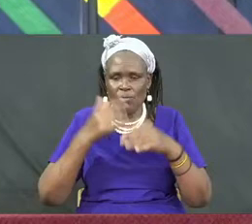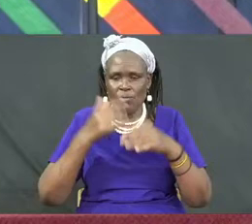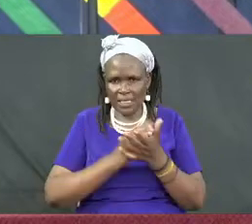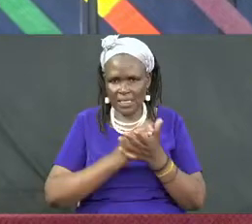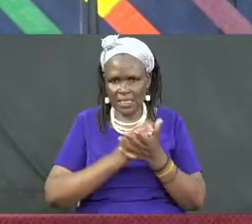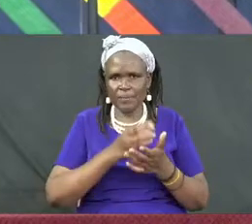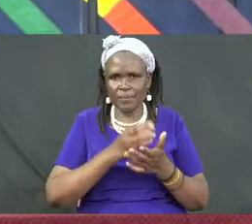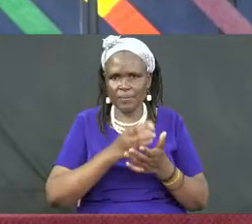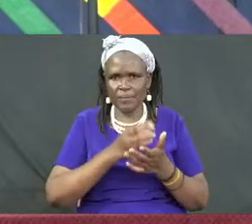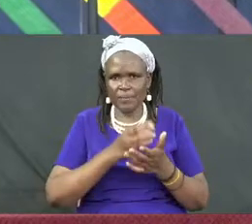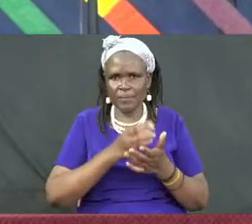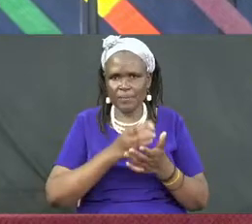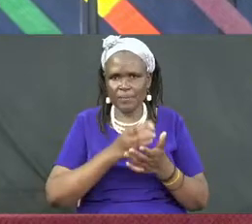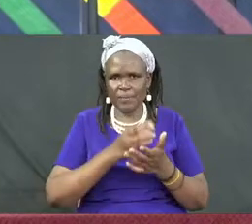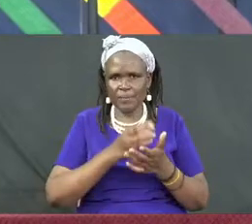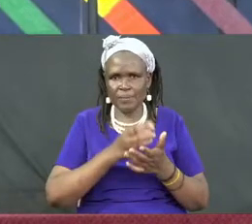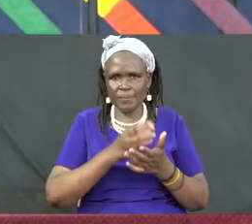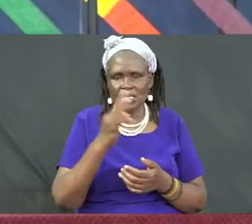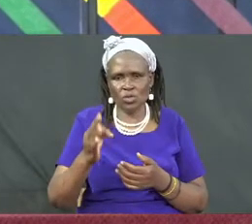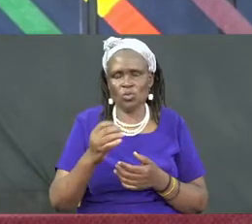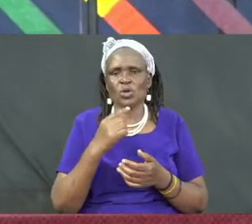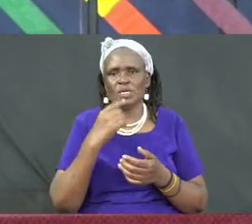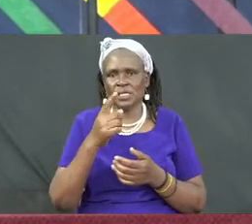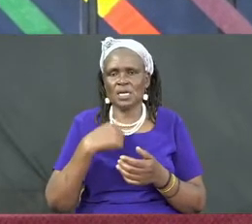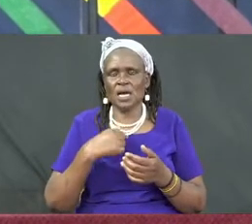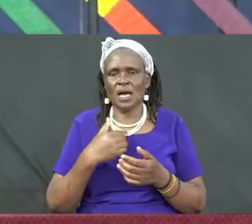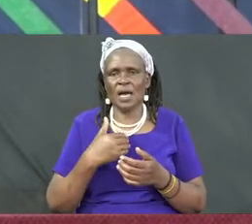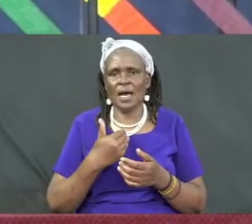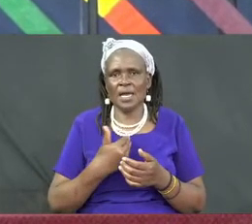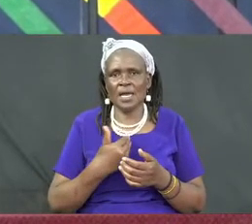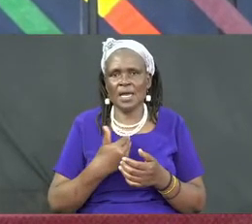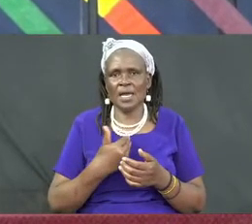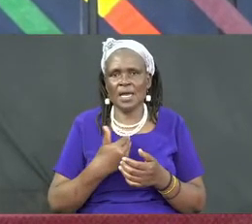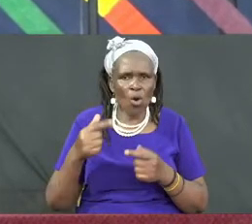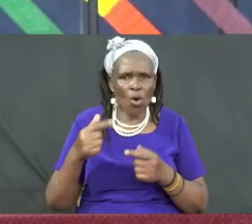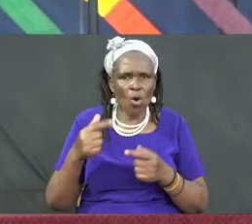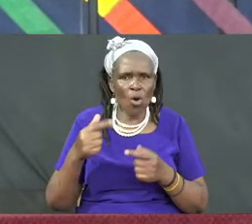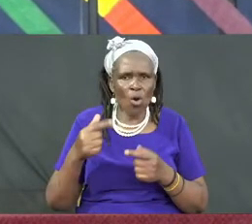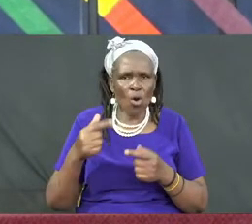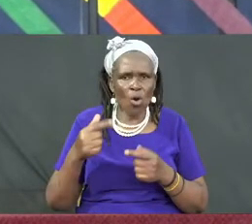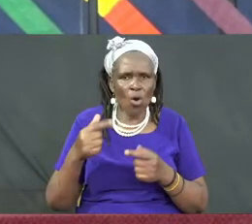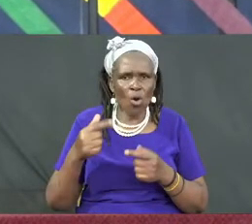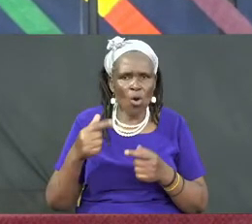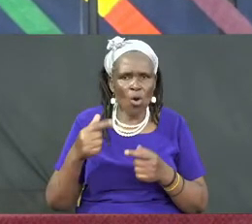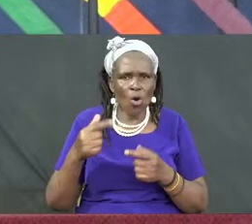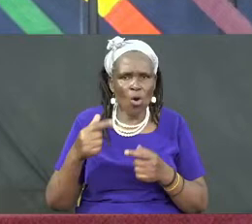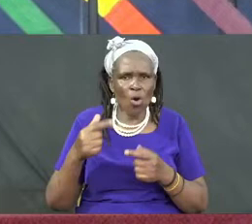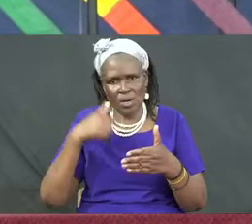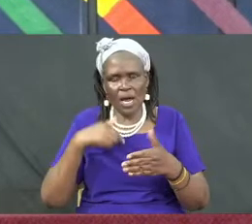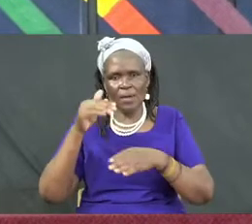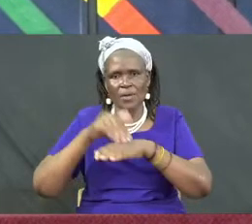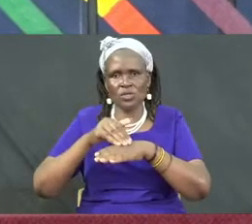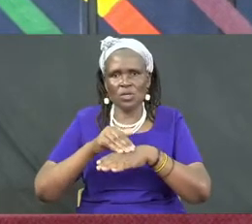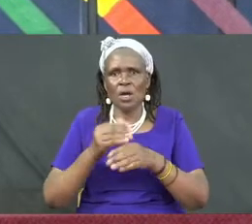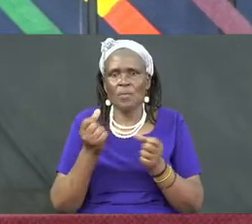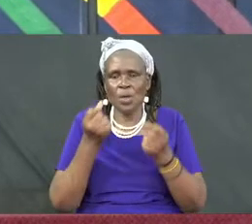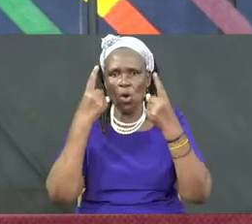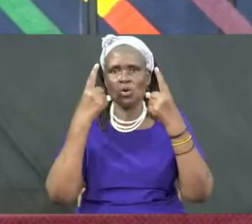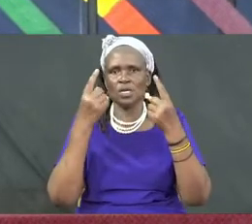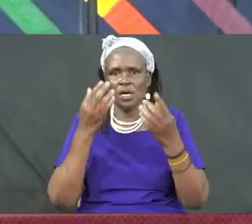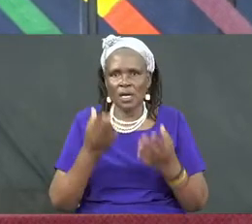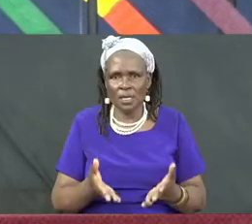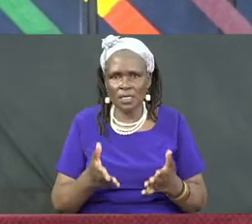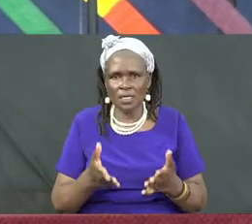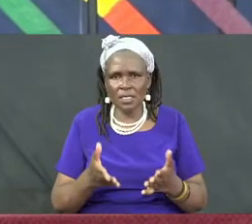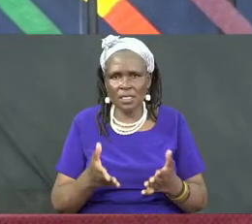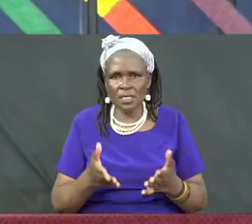says. And you can read context. I avoided context, again, for the reason I mentioned. Behold, this,